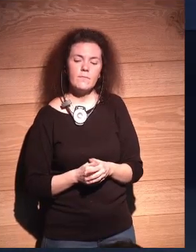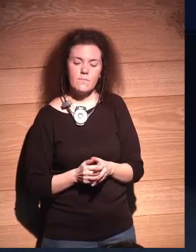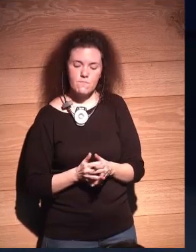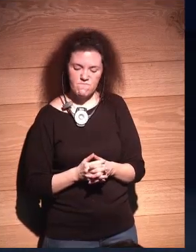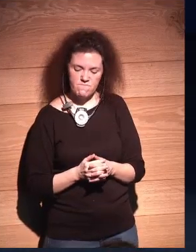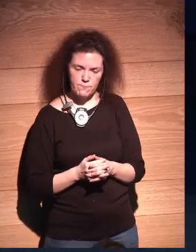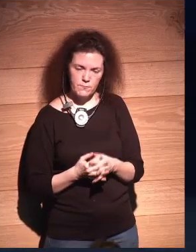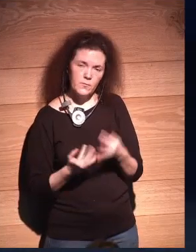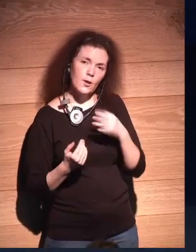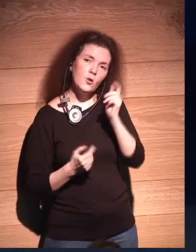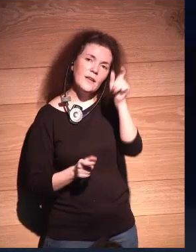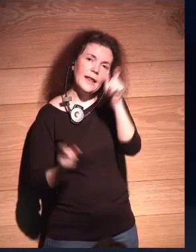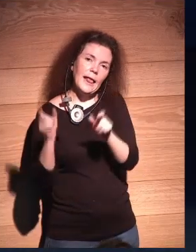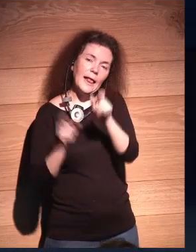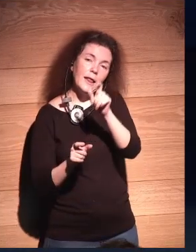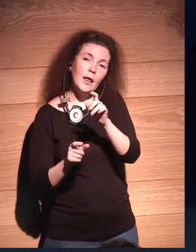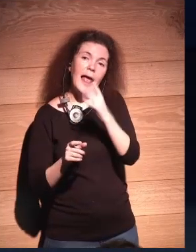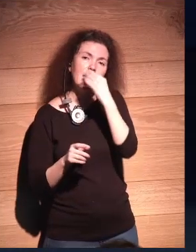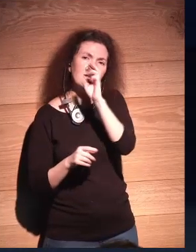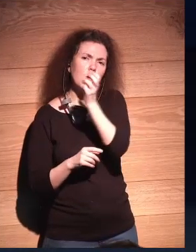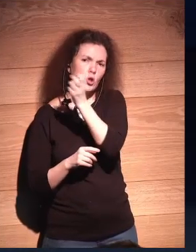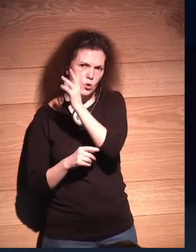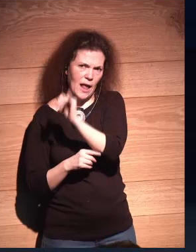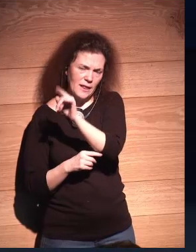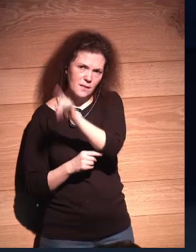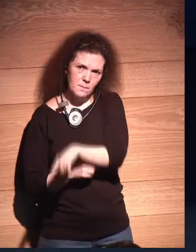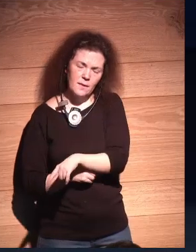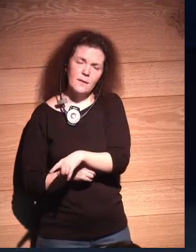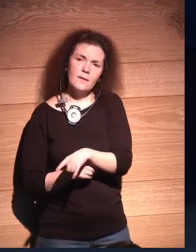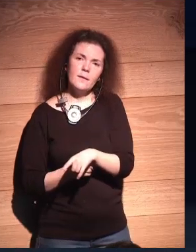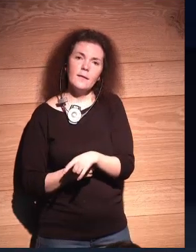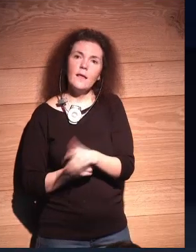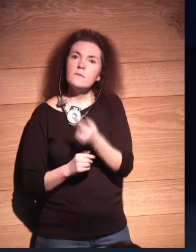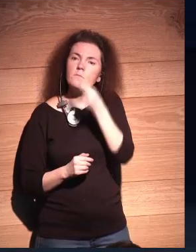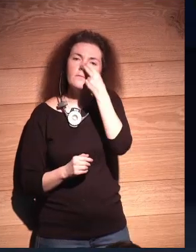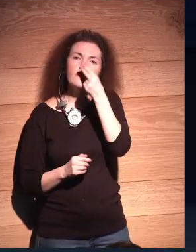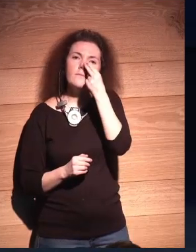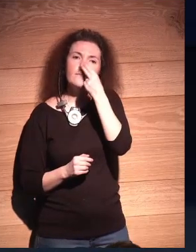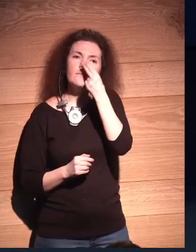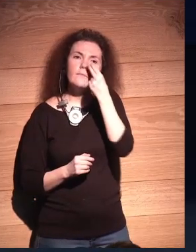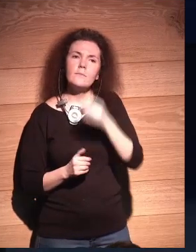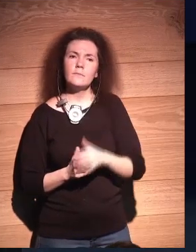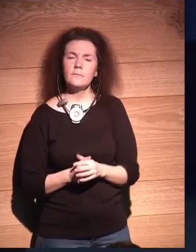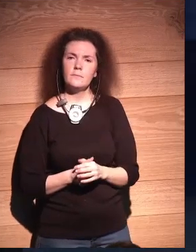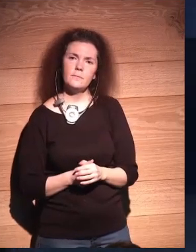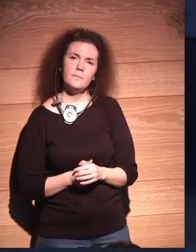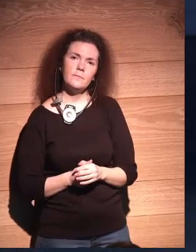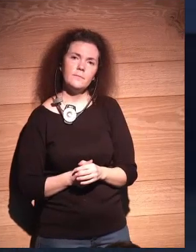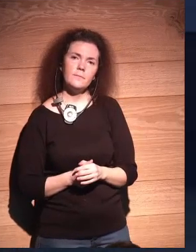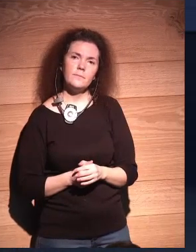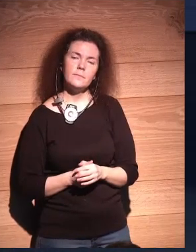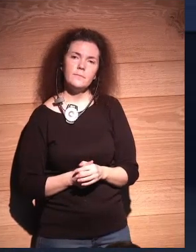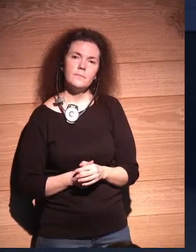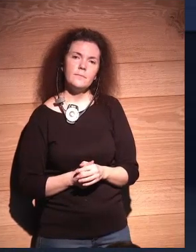a really interesting way to do that. I've done some since then too, but we ended that